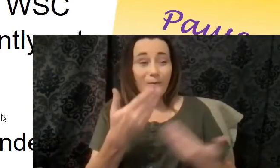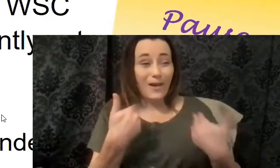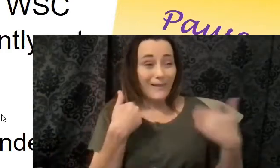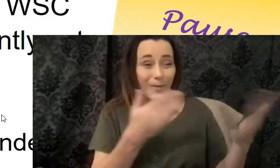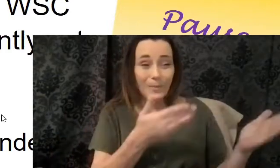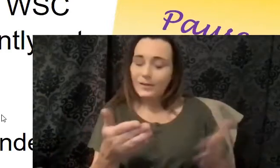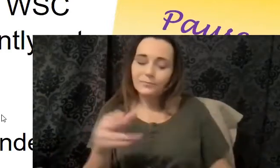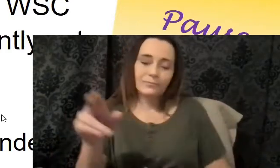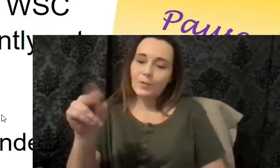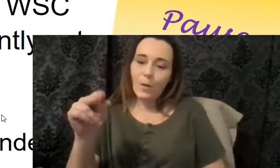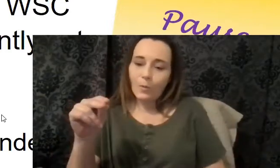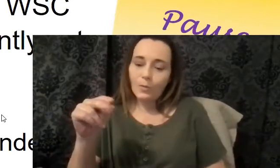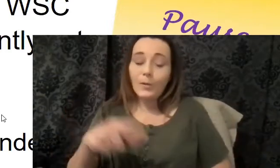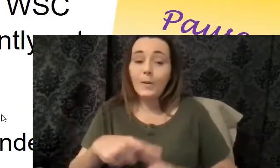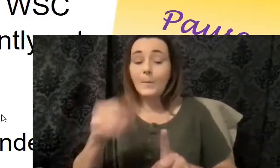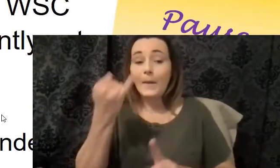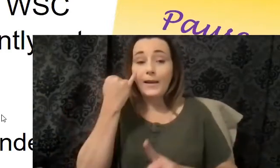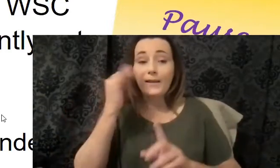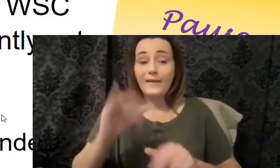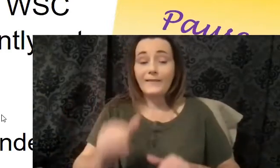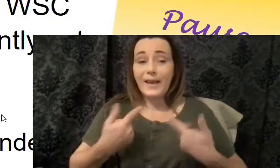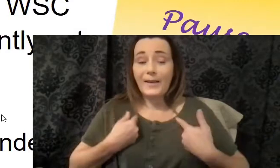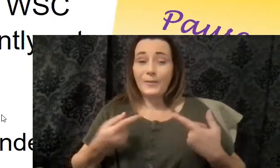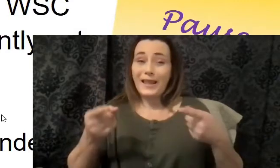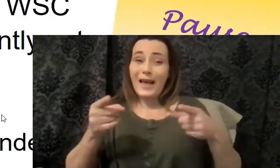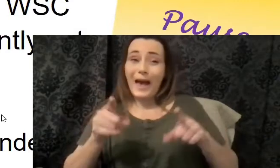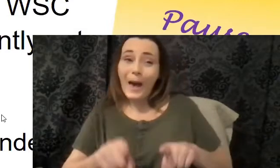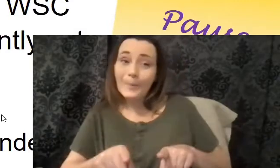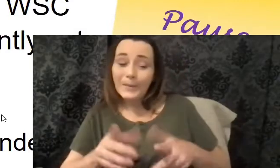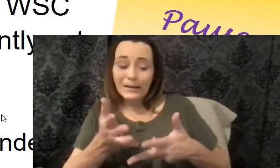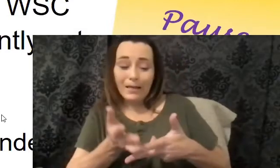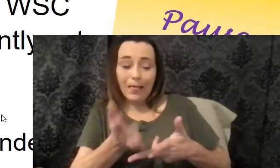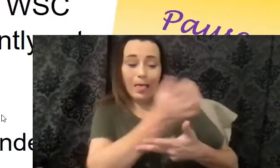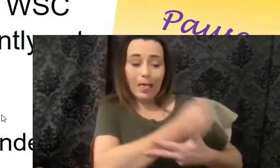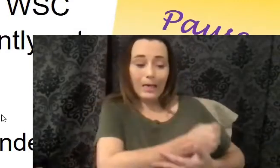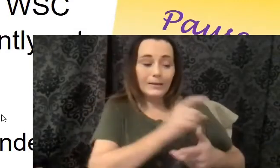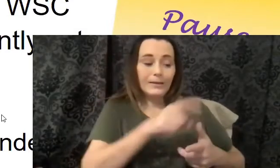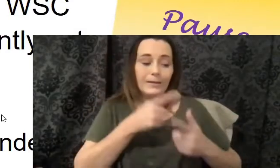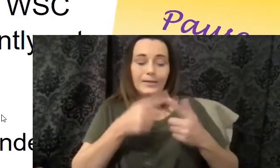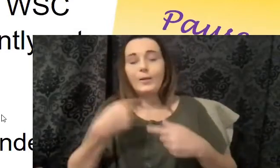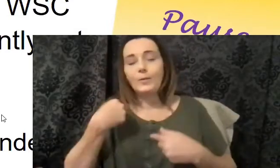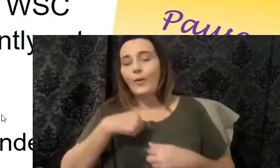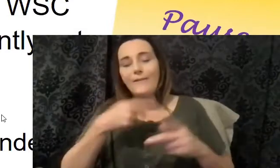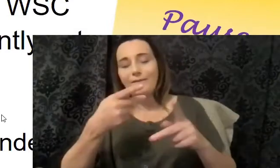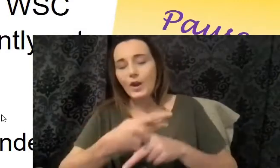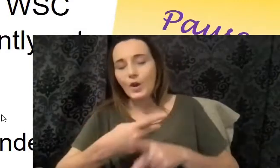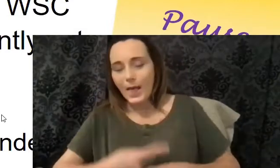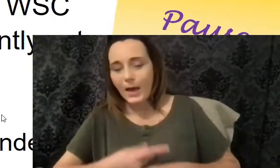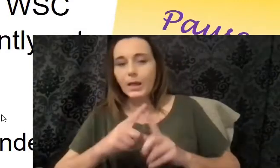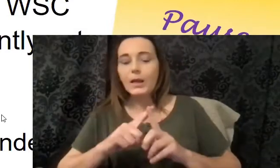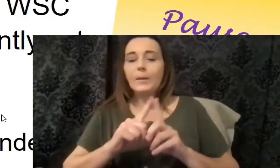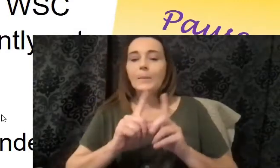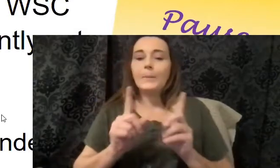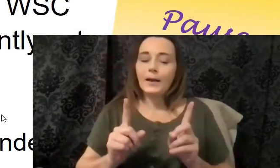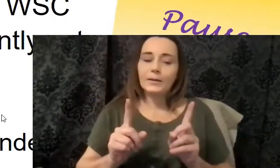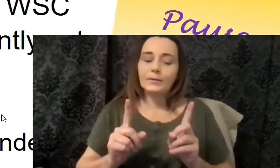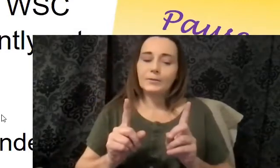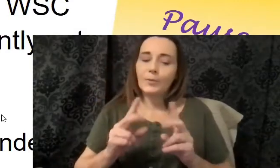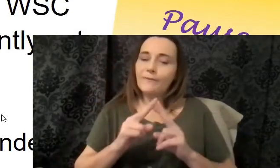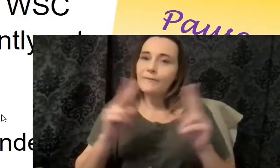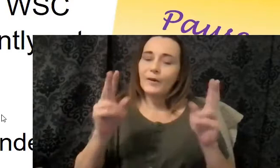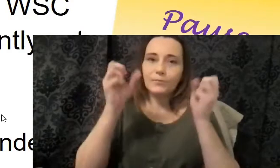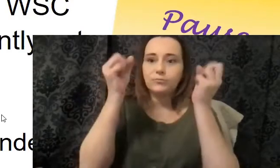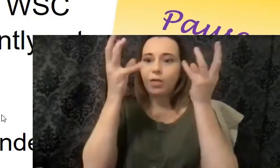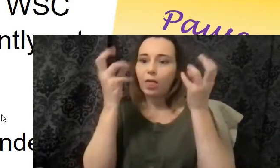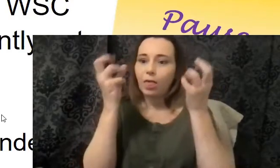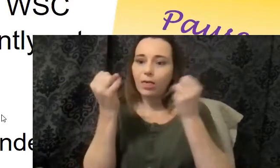but I mean, if that were to happen, obviously we would figure it out, but we're really, we'd be very surprised if